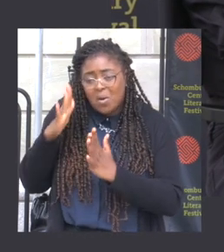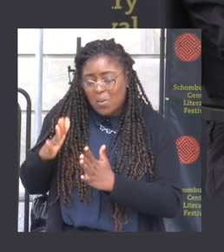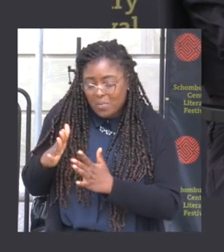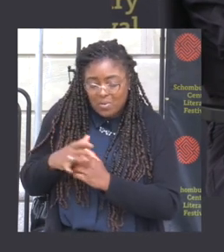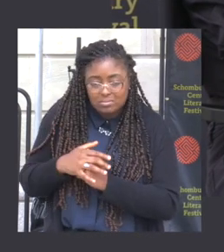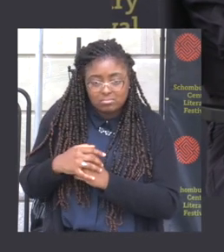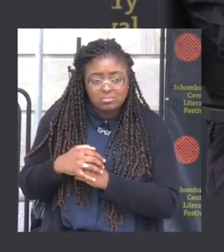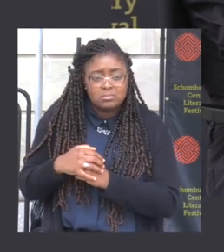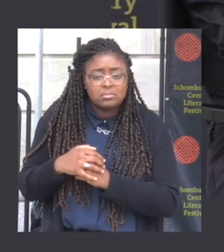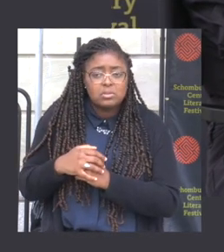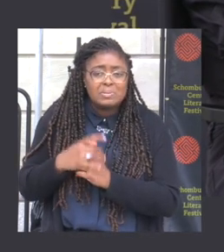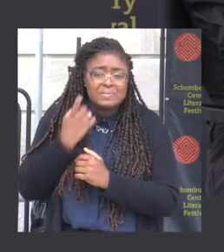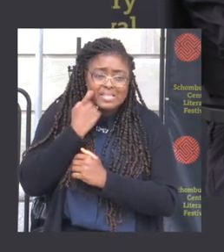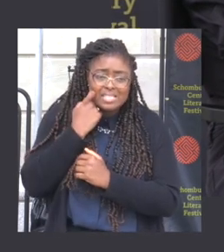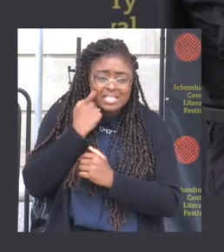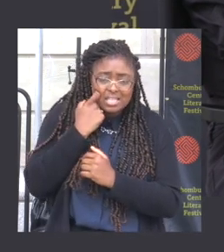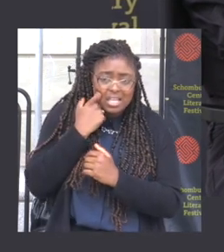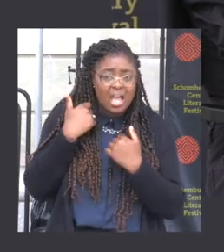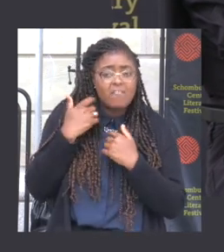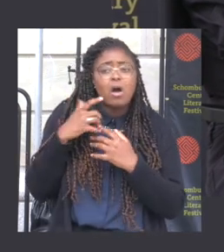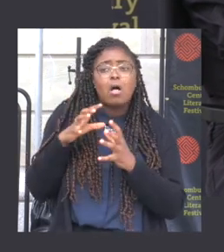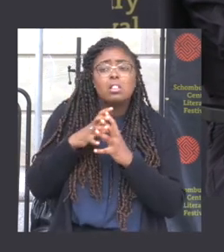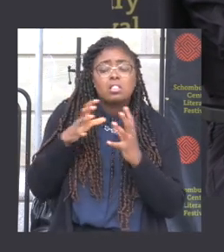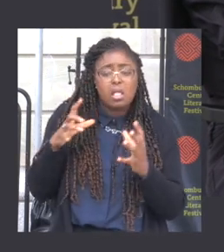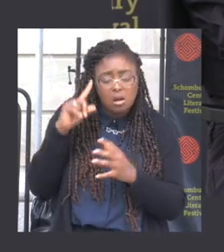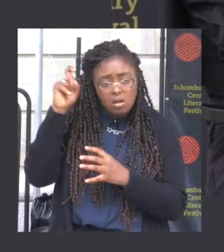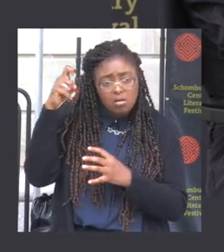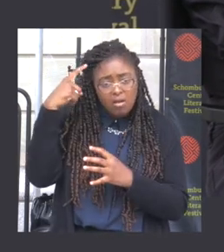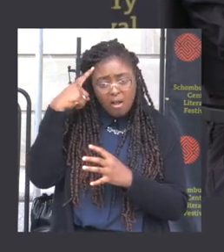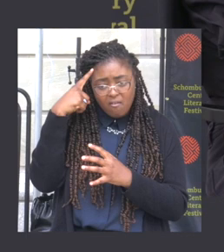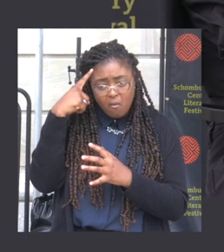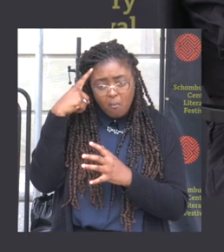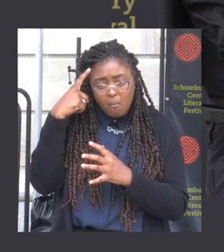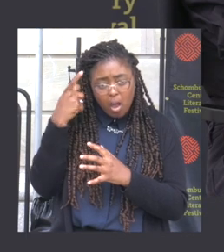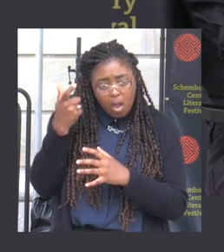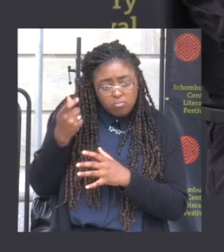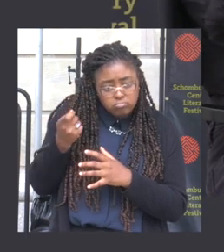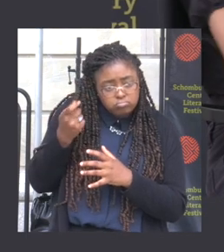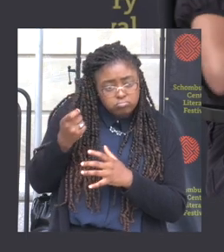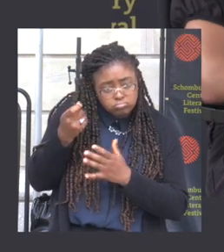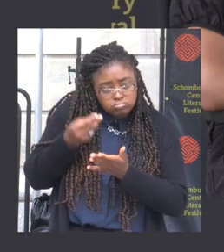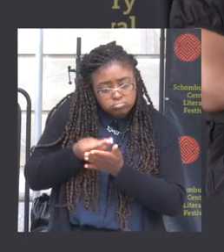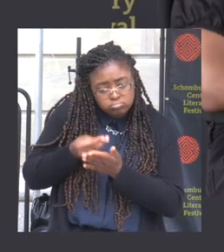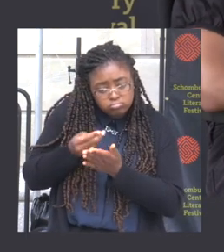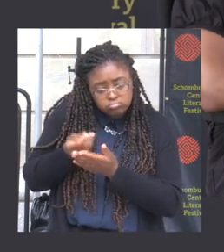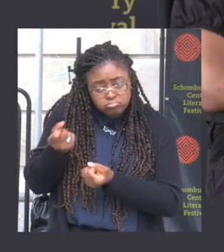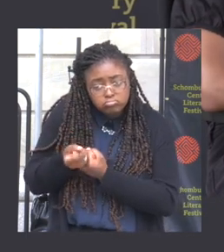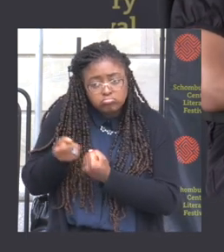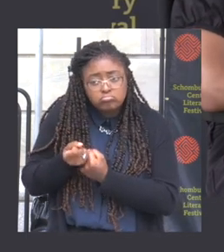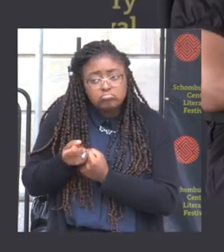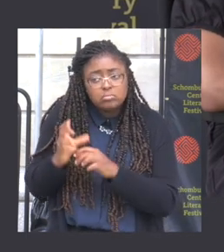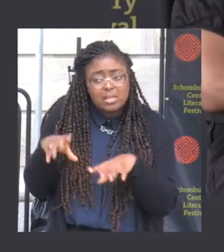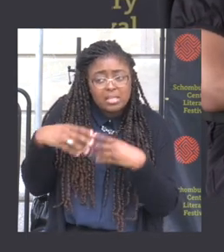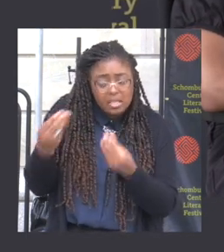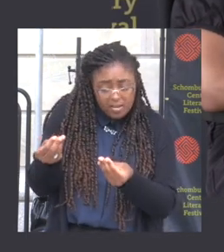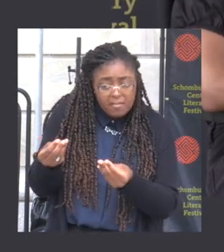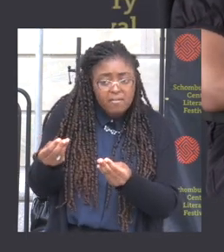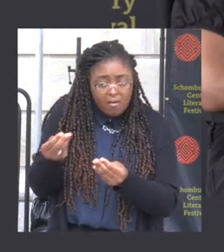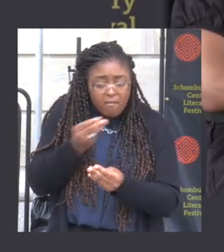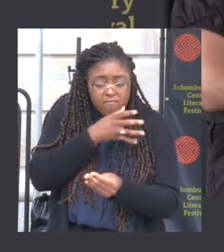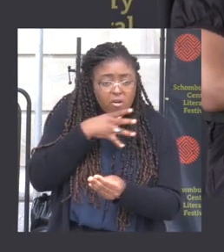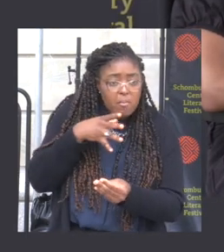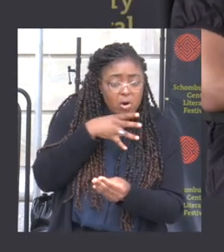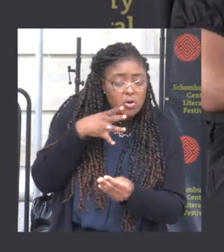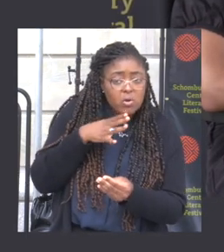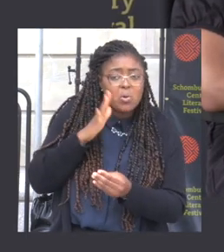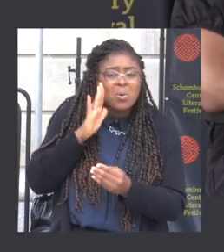but there were a lot of government subsidies that were going towards agriculture, like farmers, and there was going to be massive,